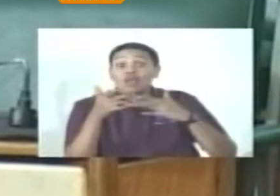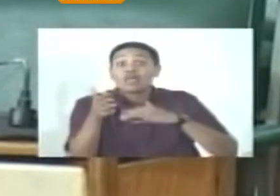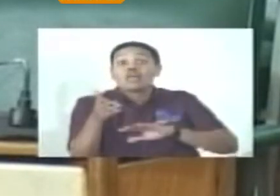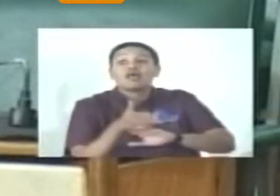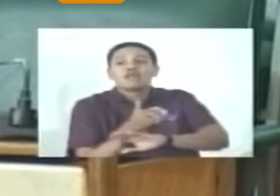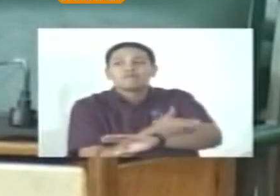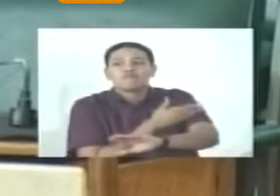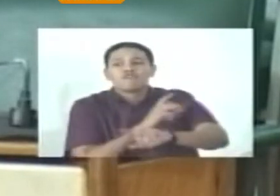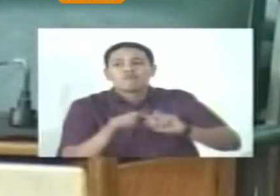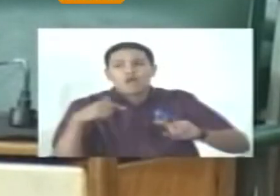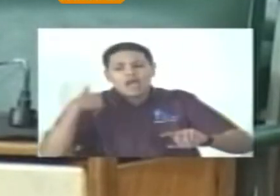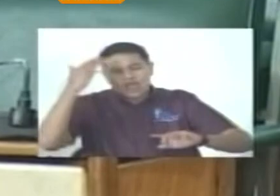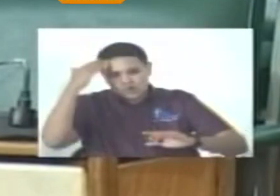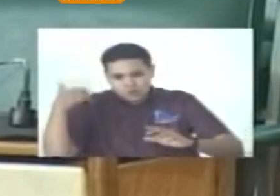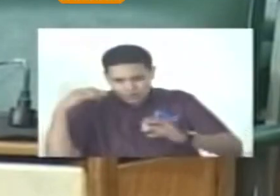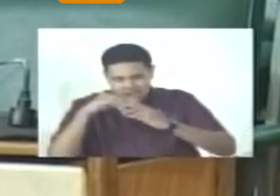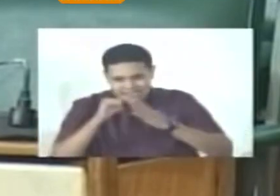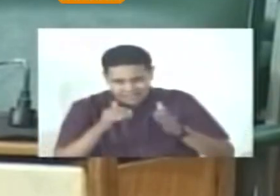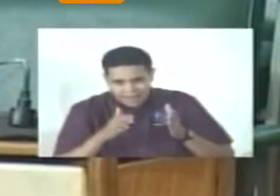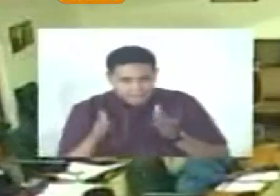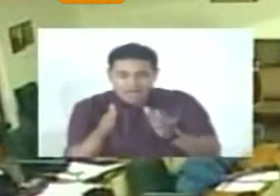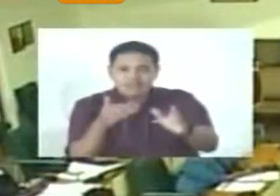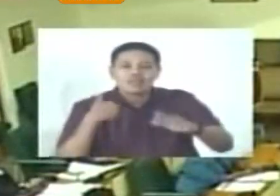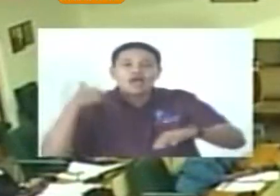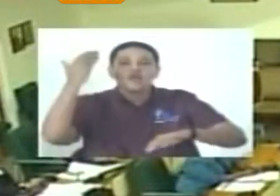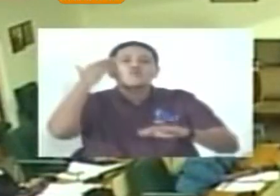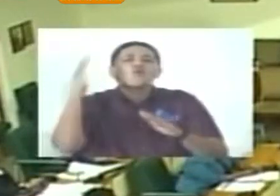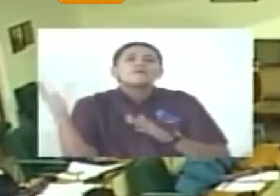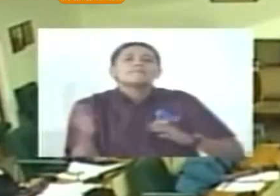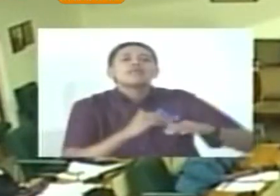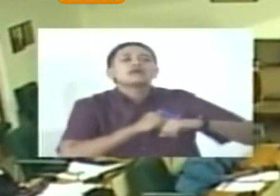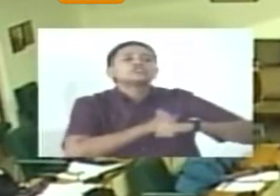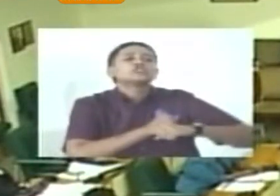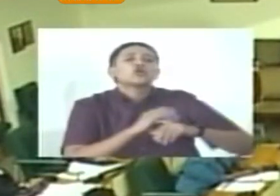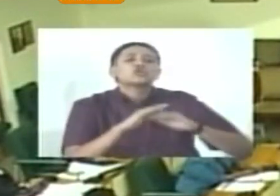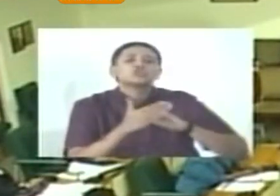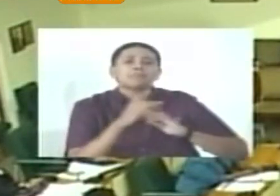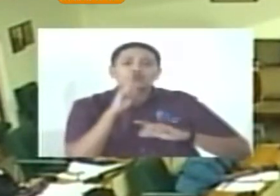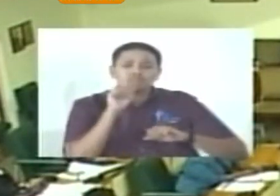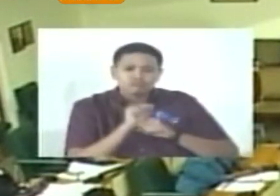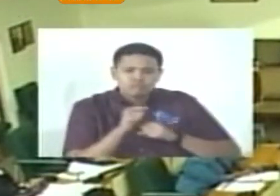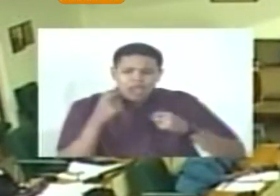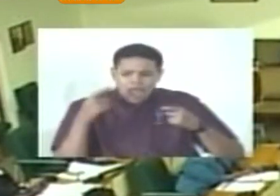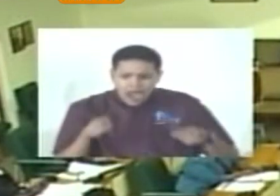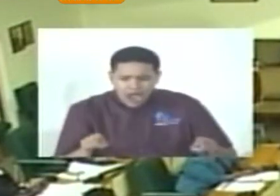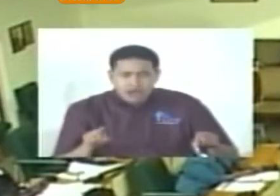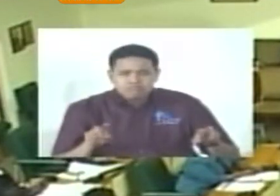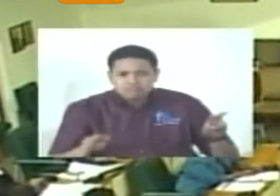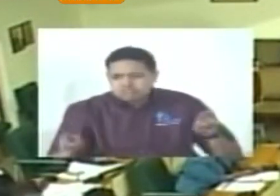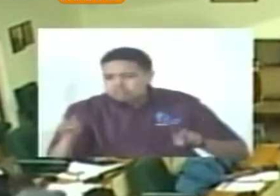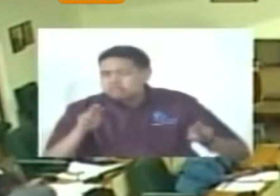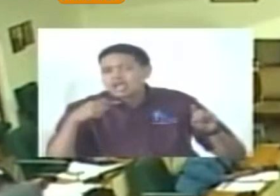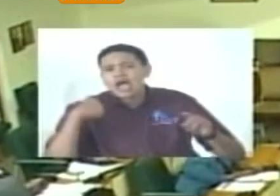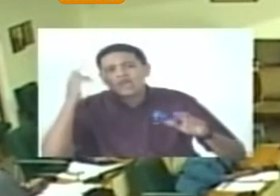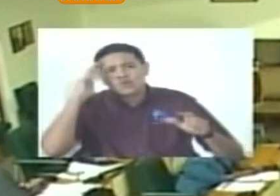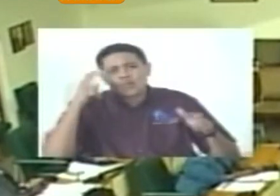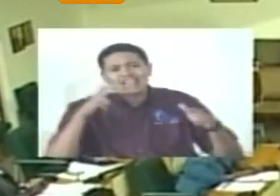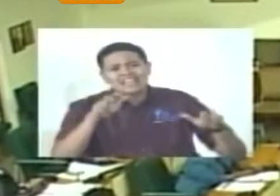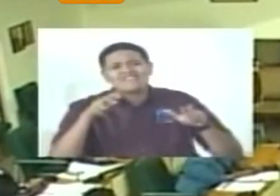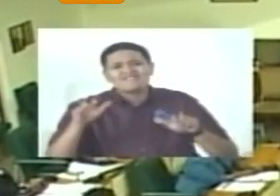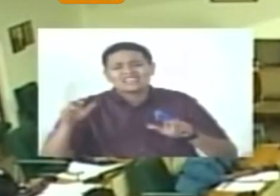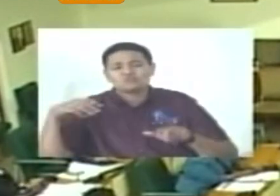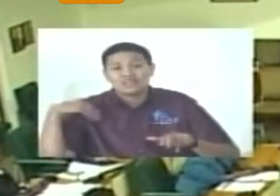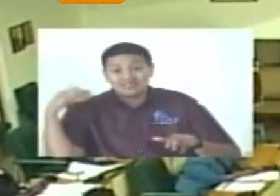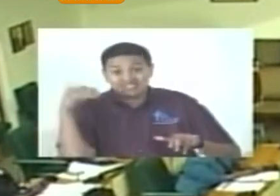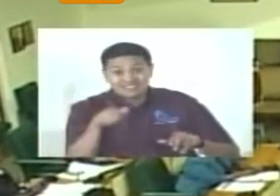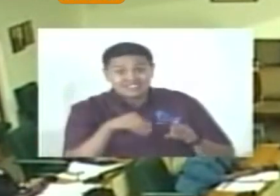are on that path, Mr. President. I know that Plan Secure Jamaica is taking root in the areas. I know that the investments that have been made